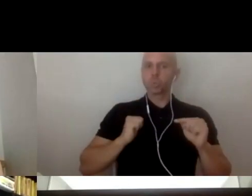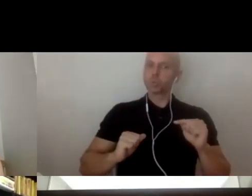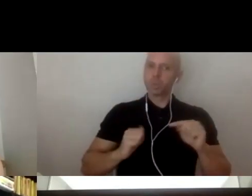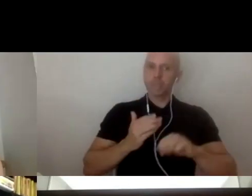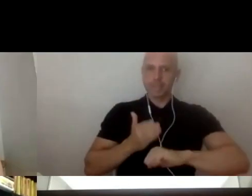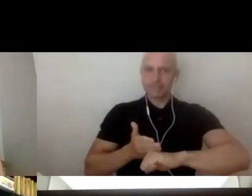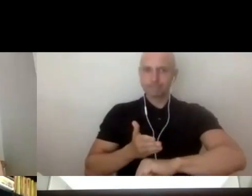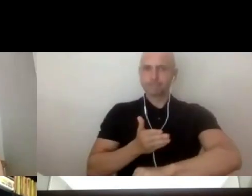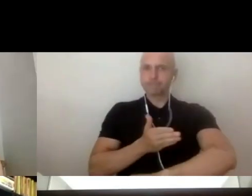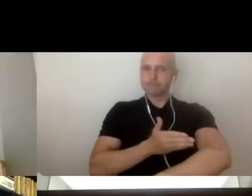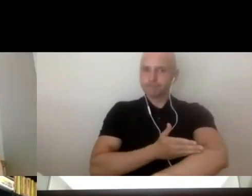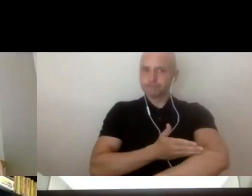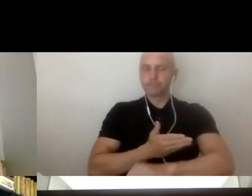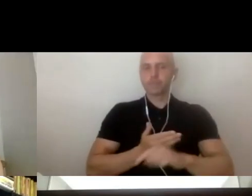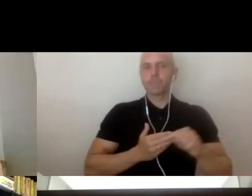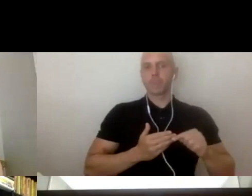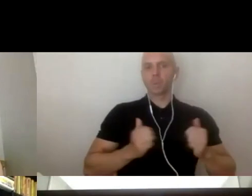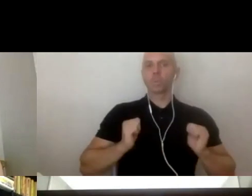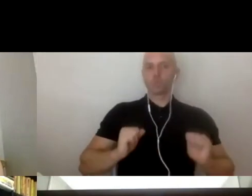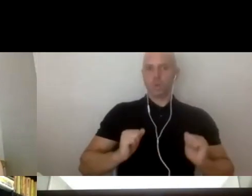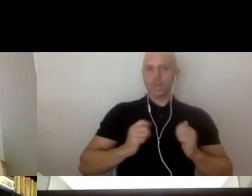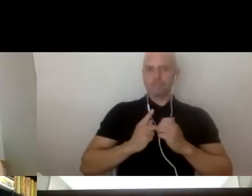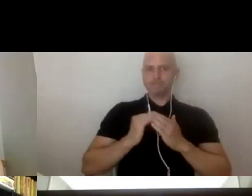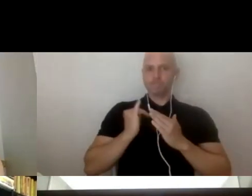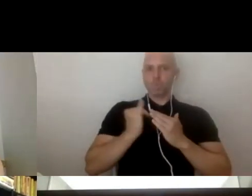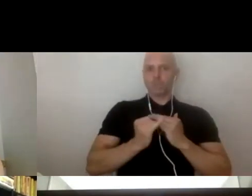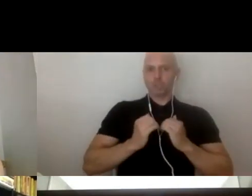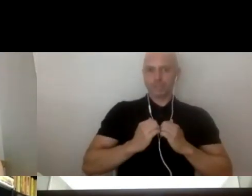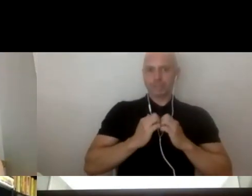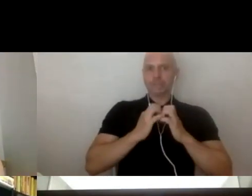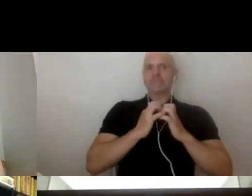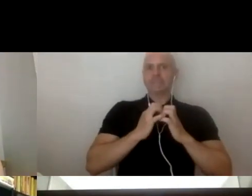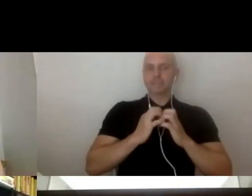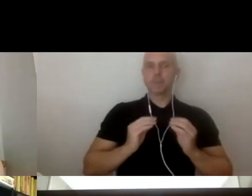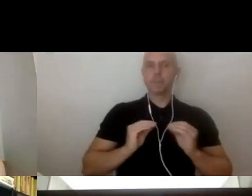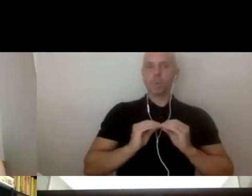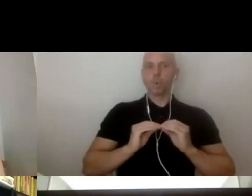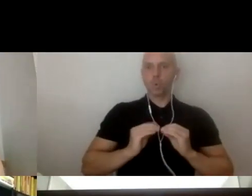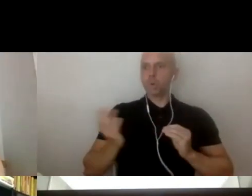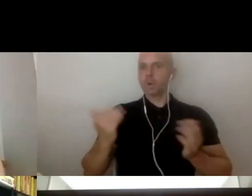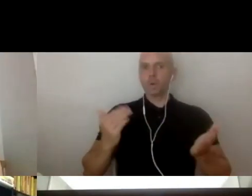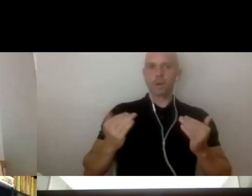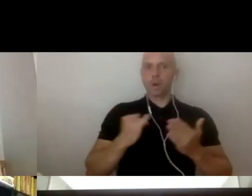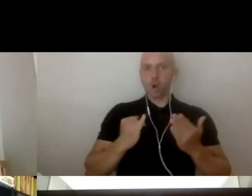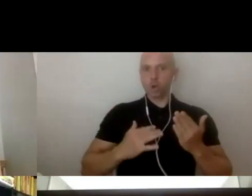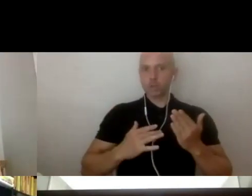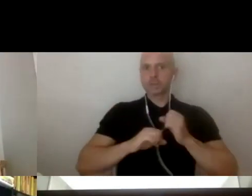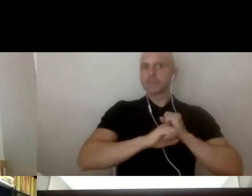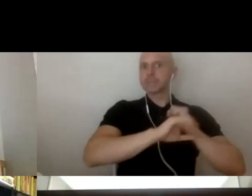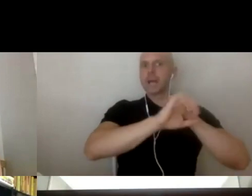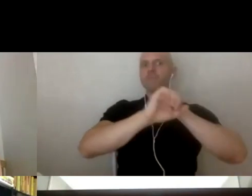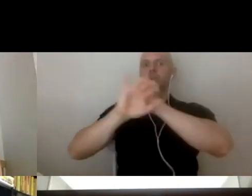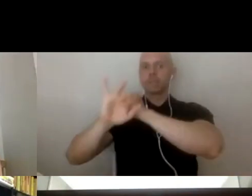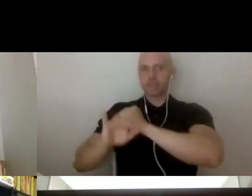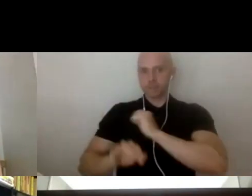start a pilot project where we increase the discoverability of Toronto arts and culture to Toronto arts and culture neighborhoods.